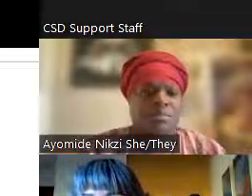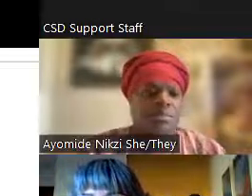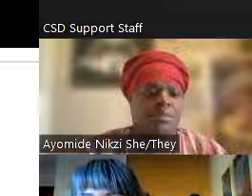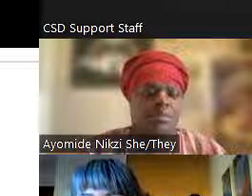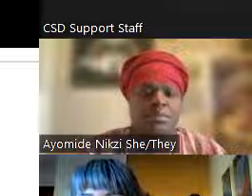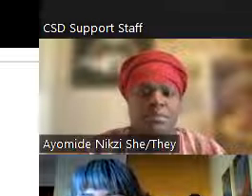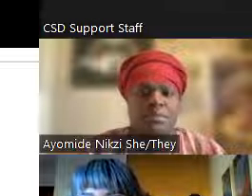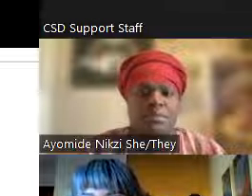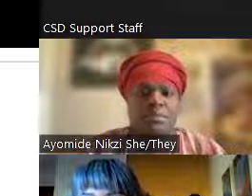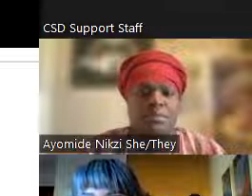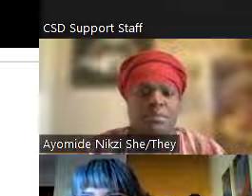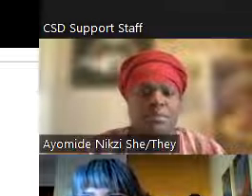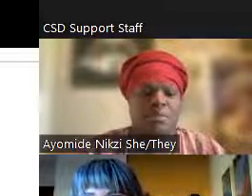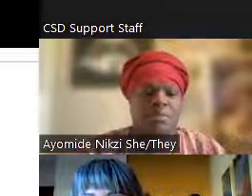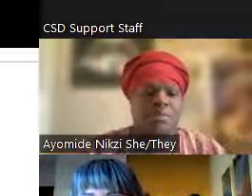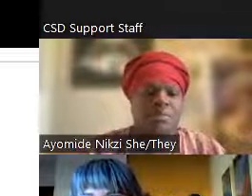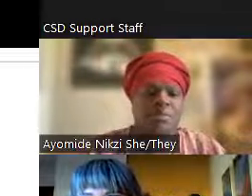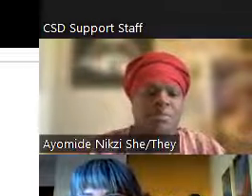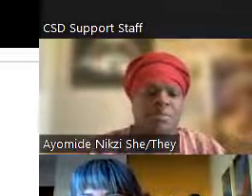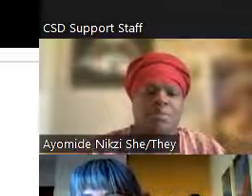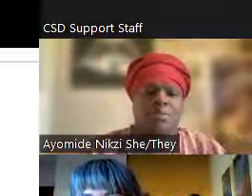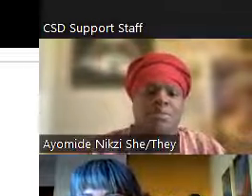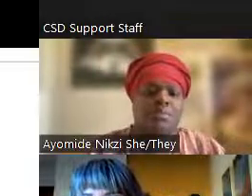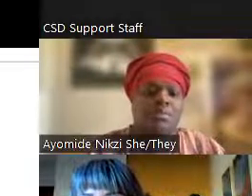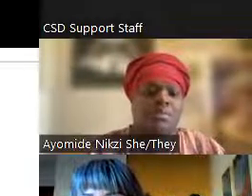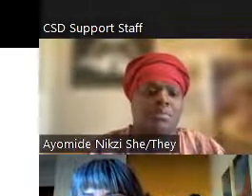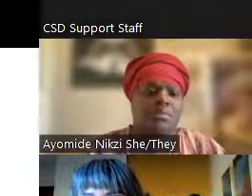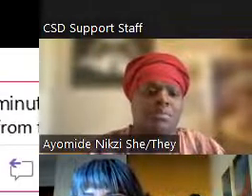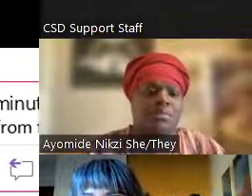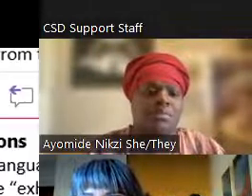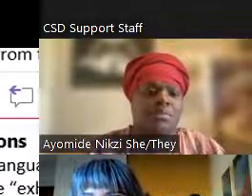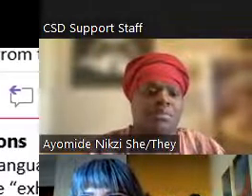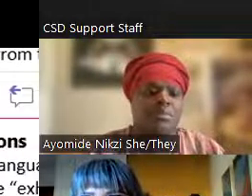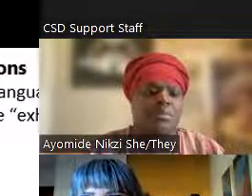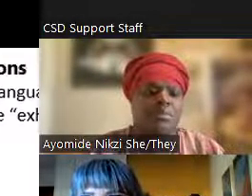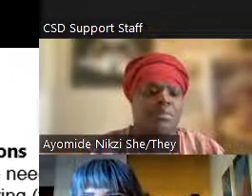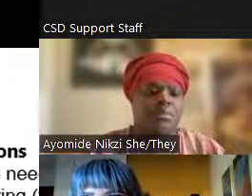I'm going to move forward to section 4A, decision-making.